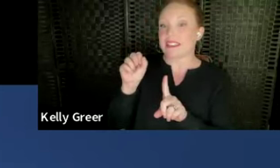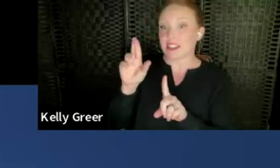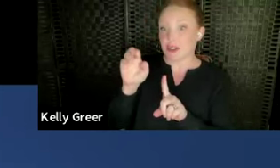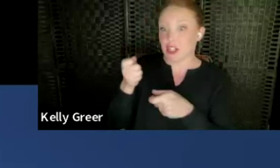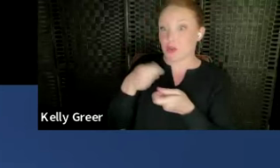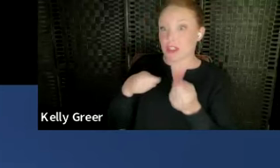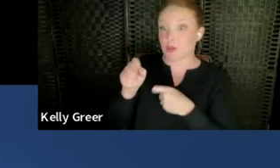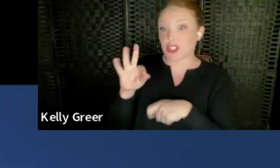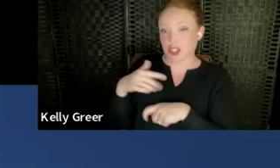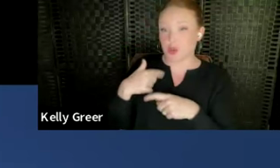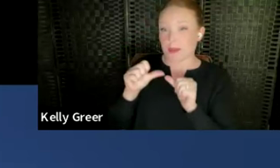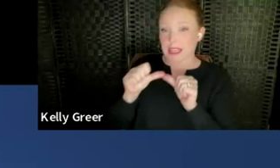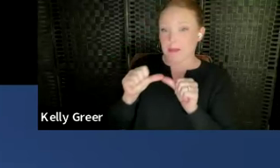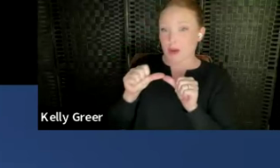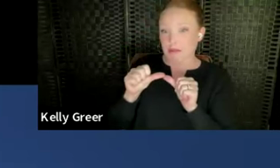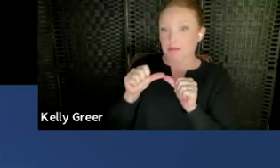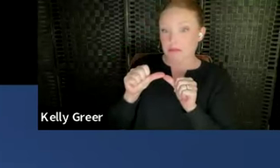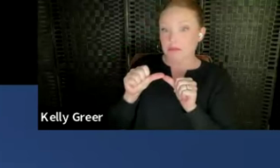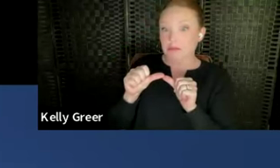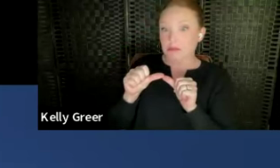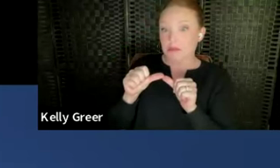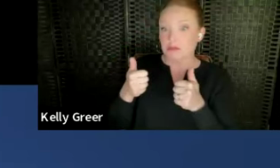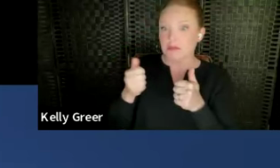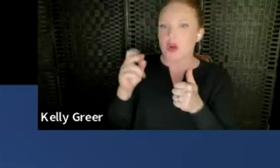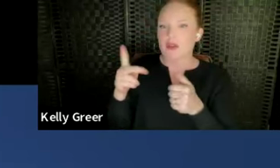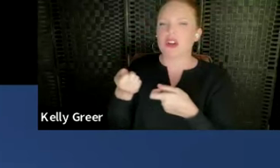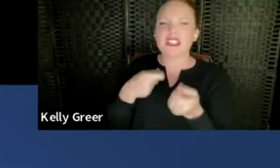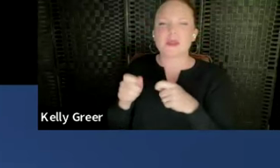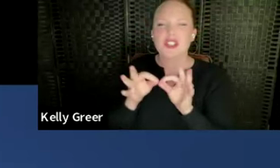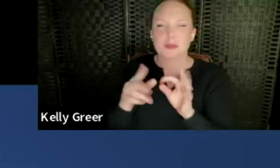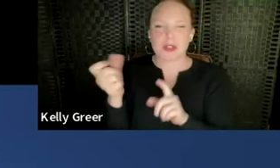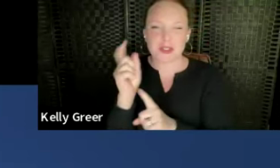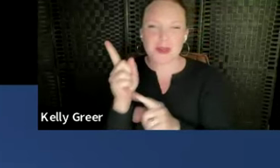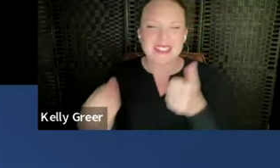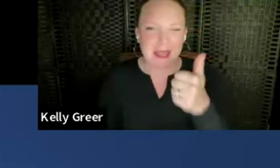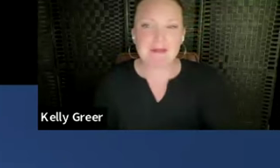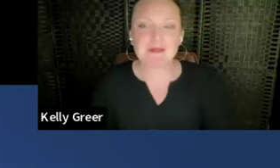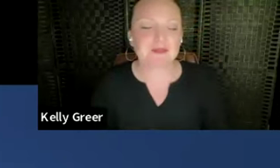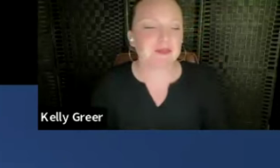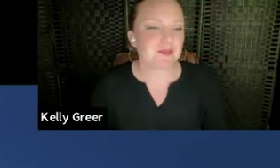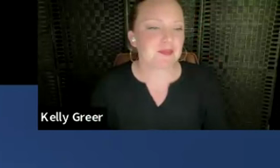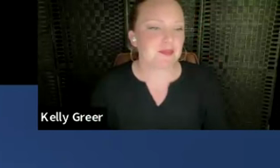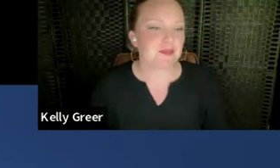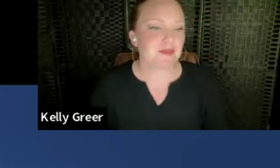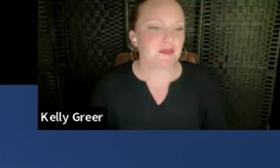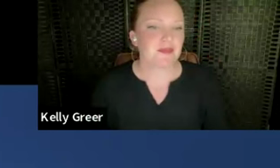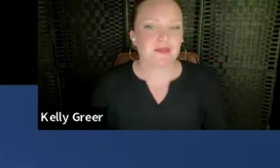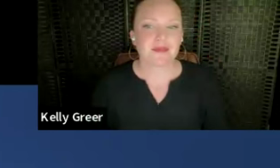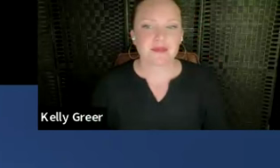Hold on one second. Desiree, do you want to switch or do you want me to keep going? Okay, we're going to switch interpreters. Just one second.